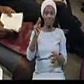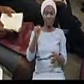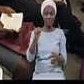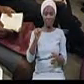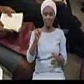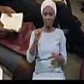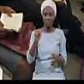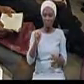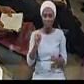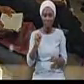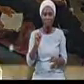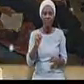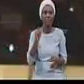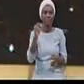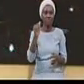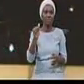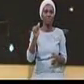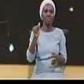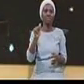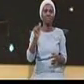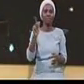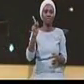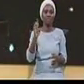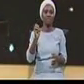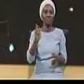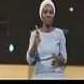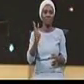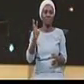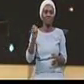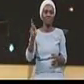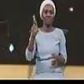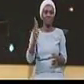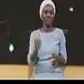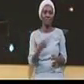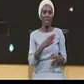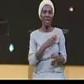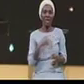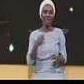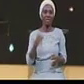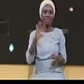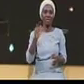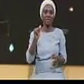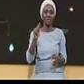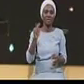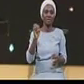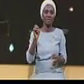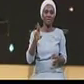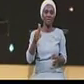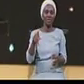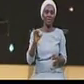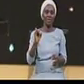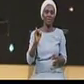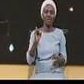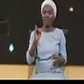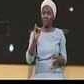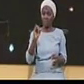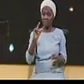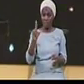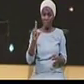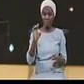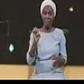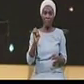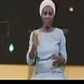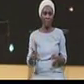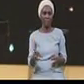the palmer worms, my great army which I sent among you. And ye shall eat in